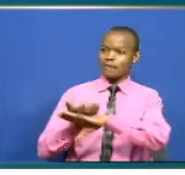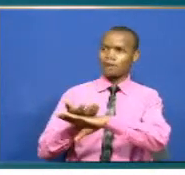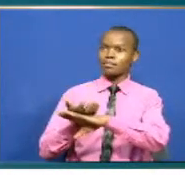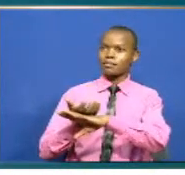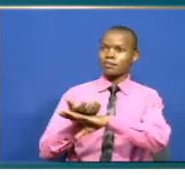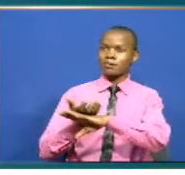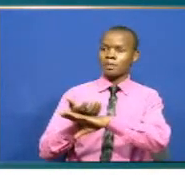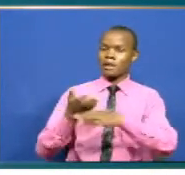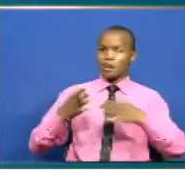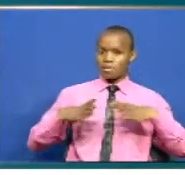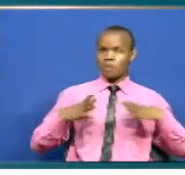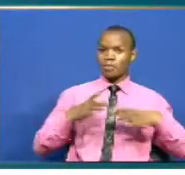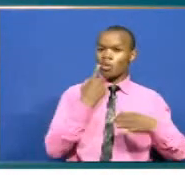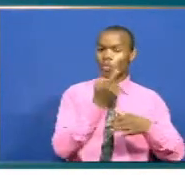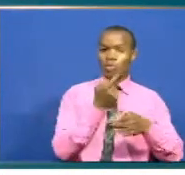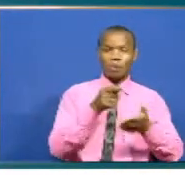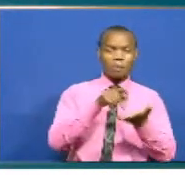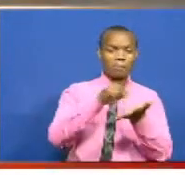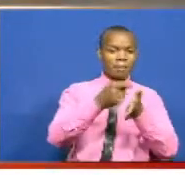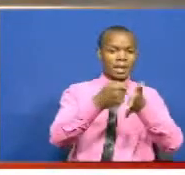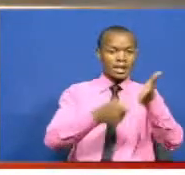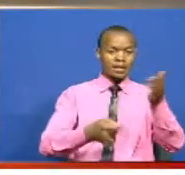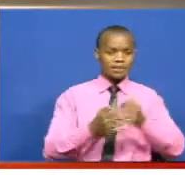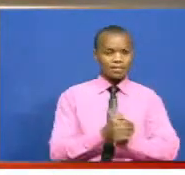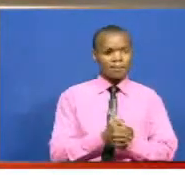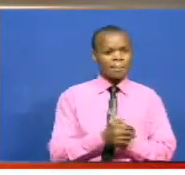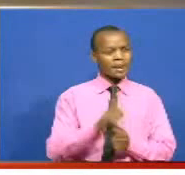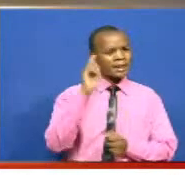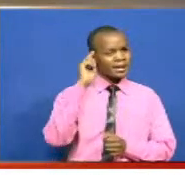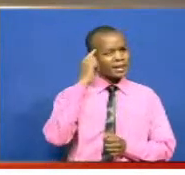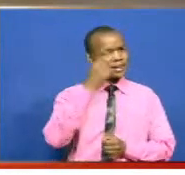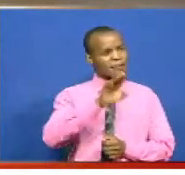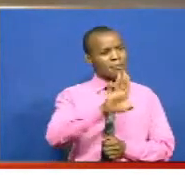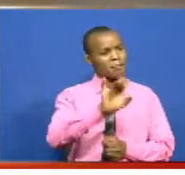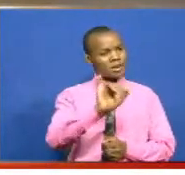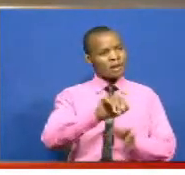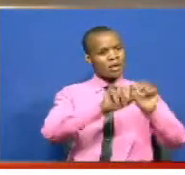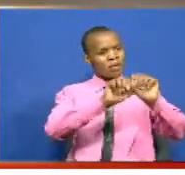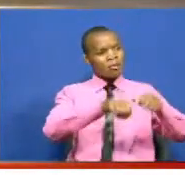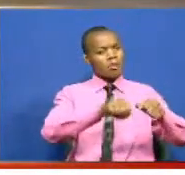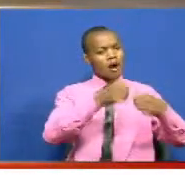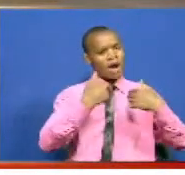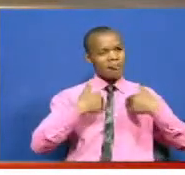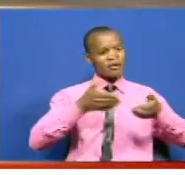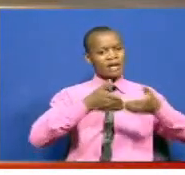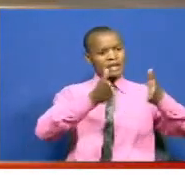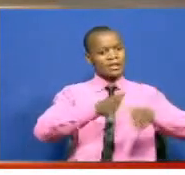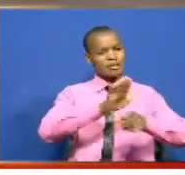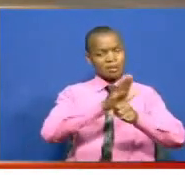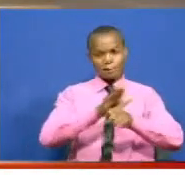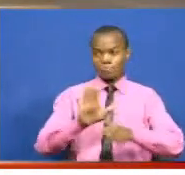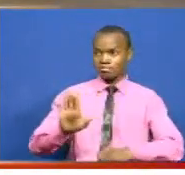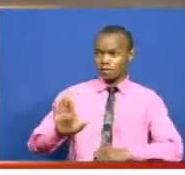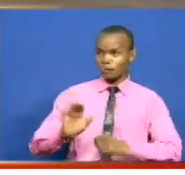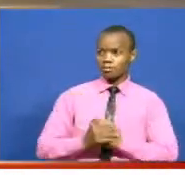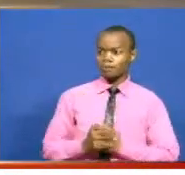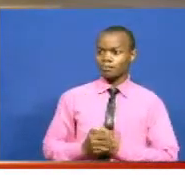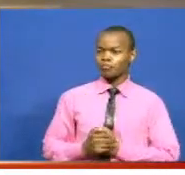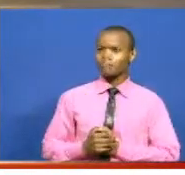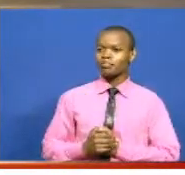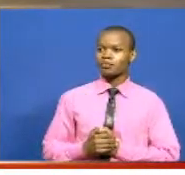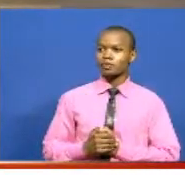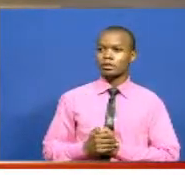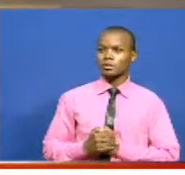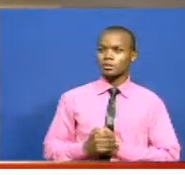on the taxpayers. So what's your take then on the proposal to expand the executive inclusion? I'm coming to that. All right. The levels that are gonna